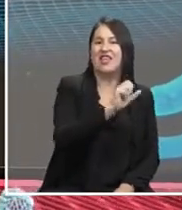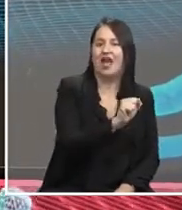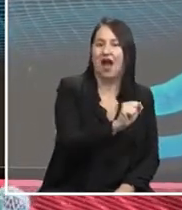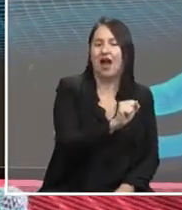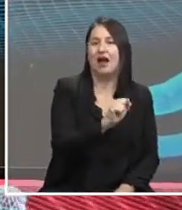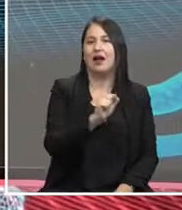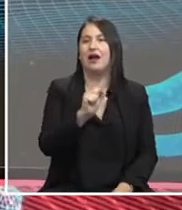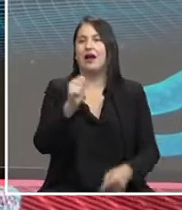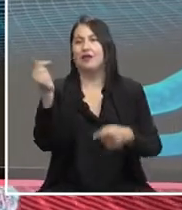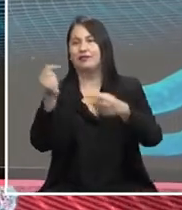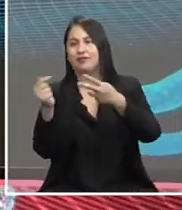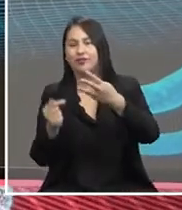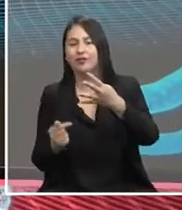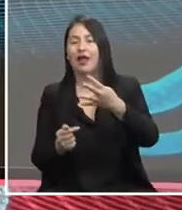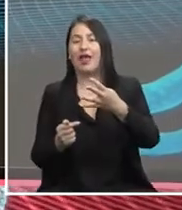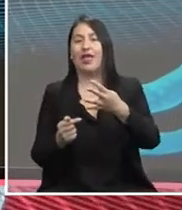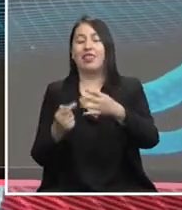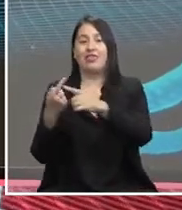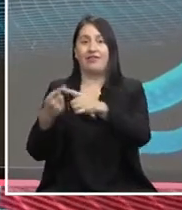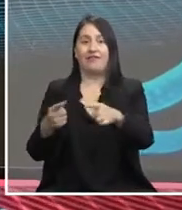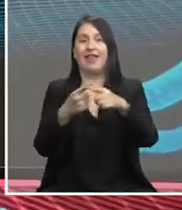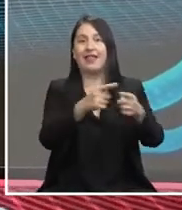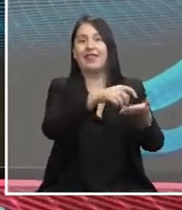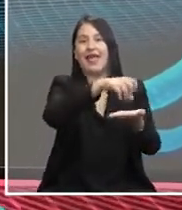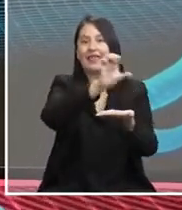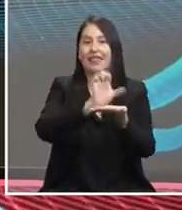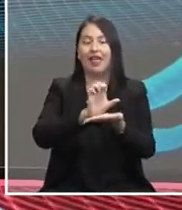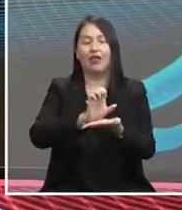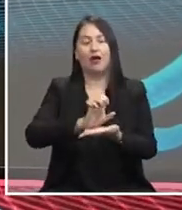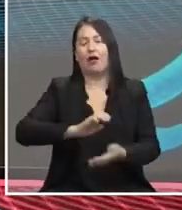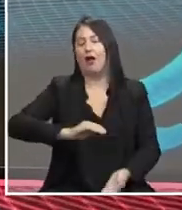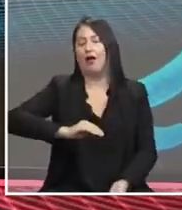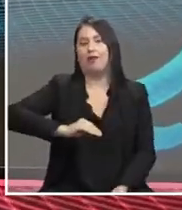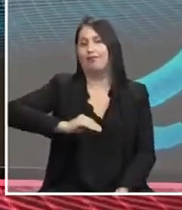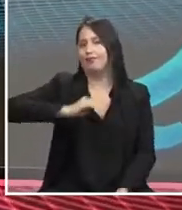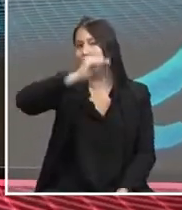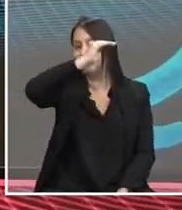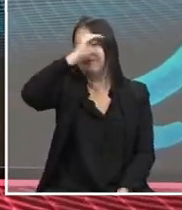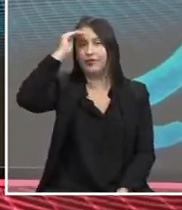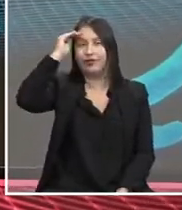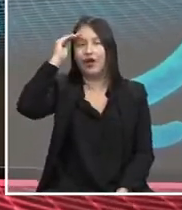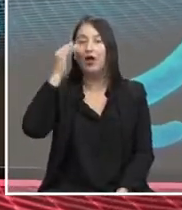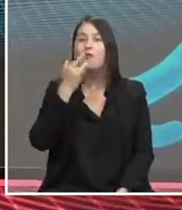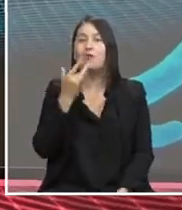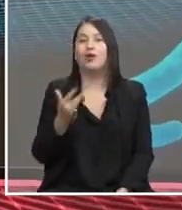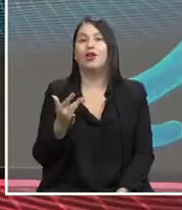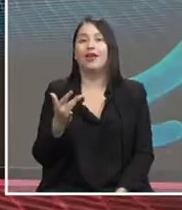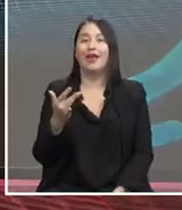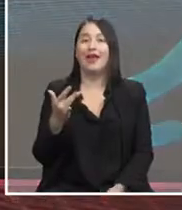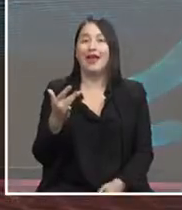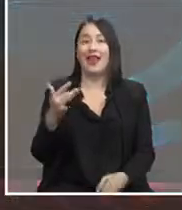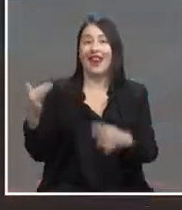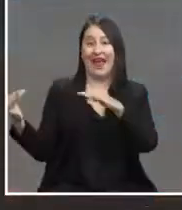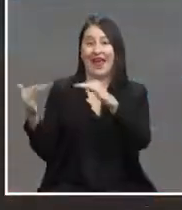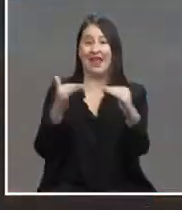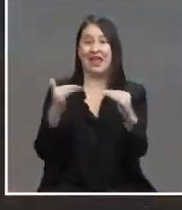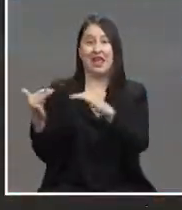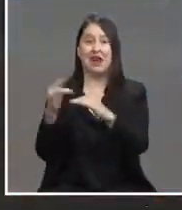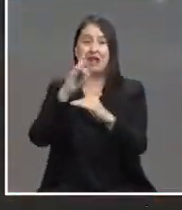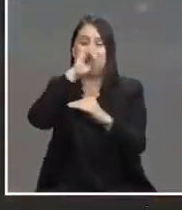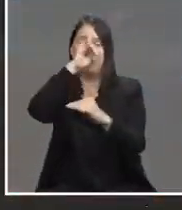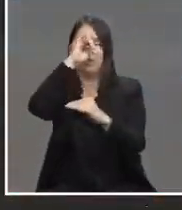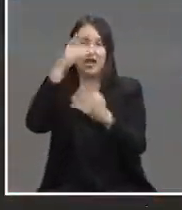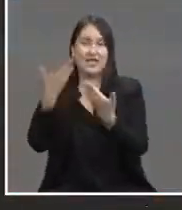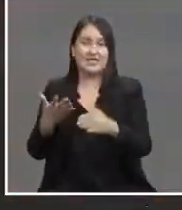are collapsing because the traditional war is over and the new wars are hybrid, mixed,